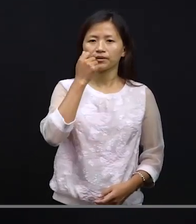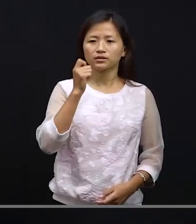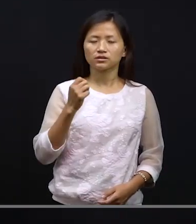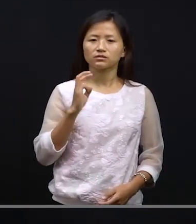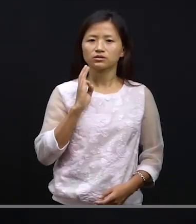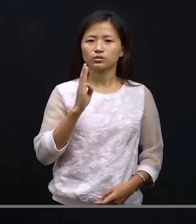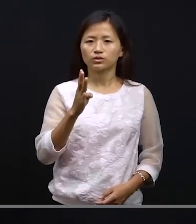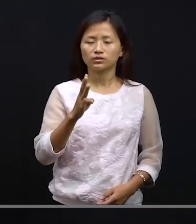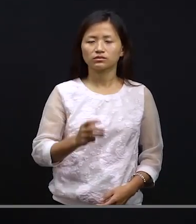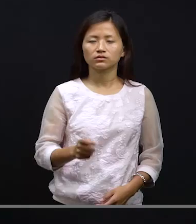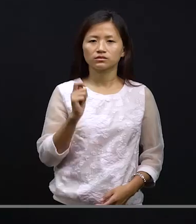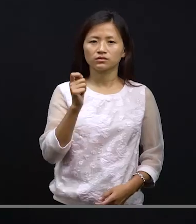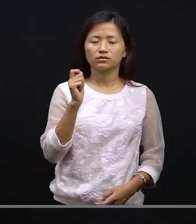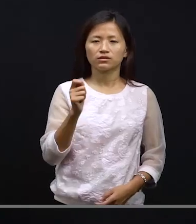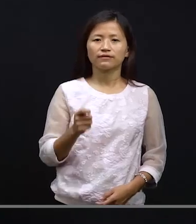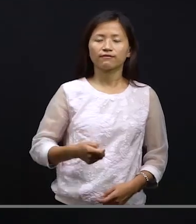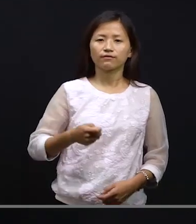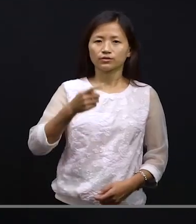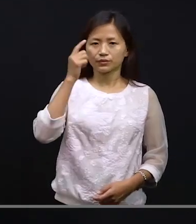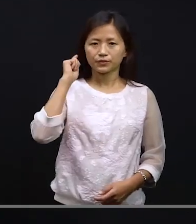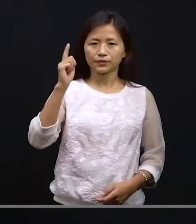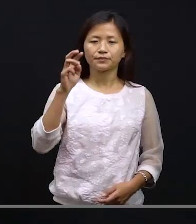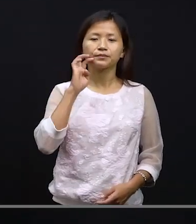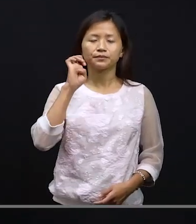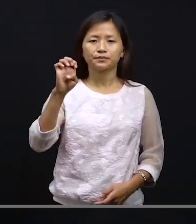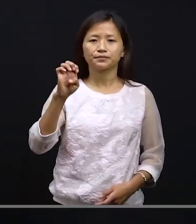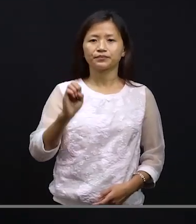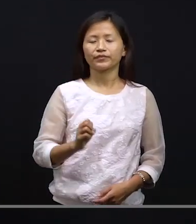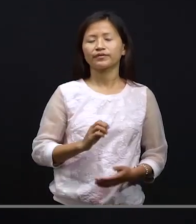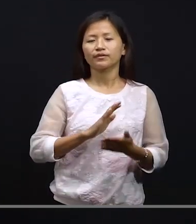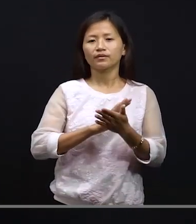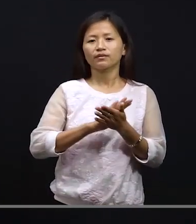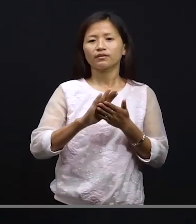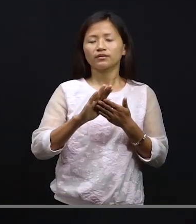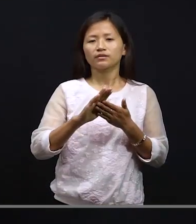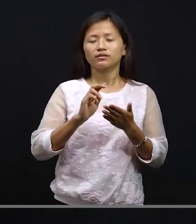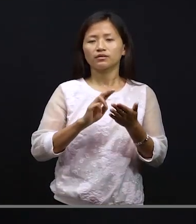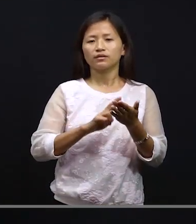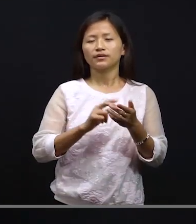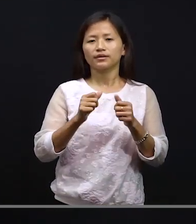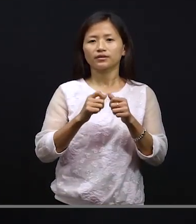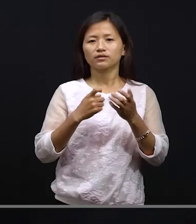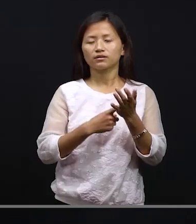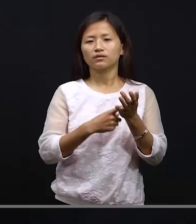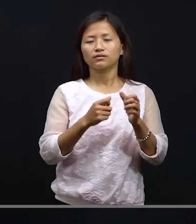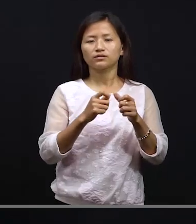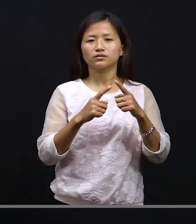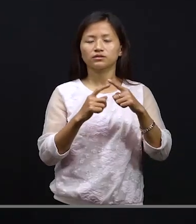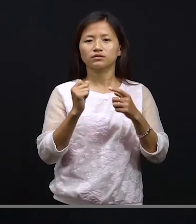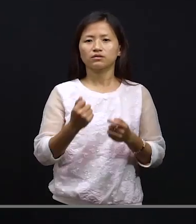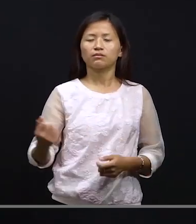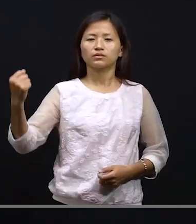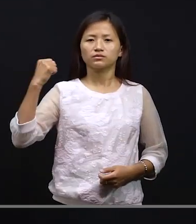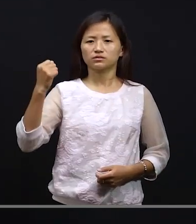him. But for the character here, for our narrator here, he did not find power to be interesting